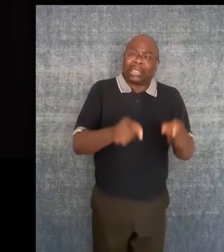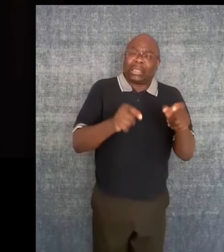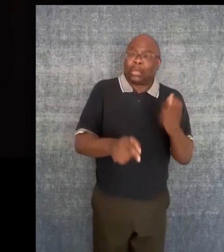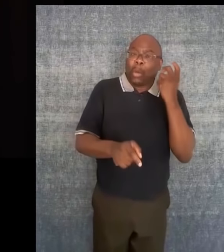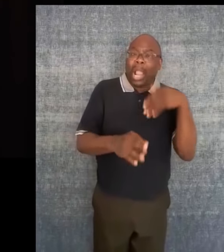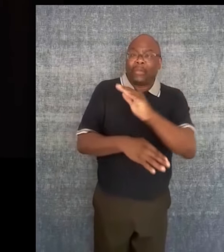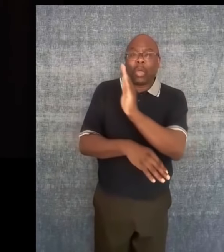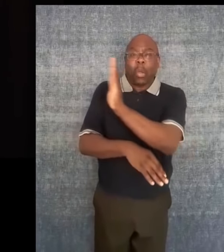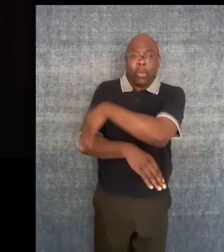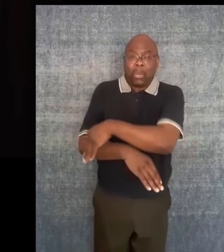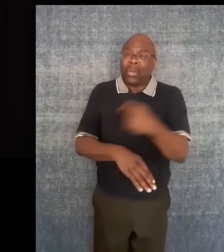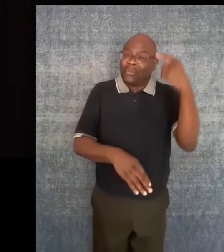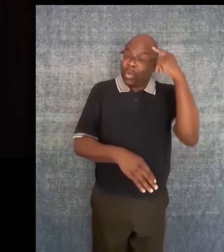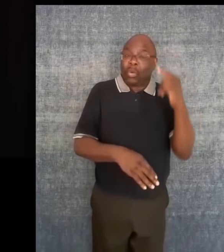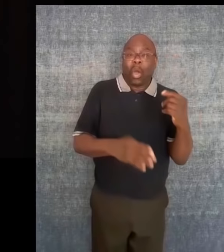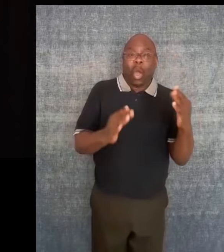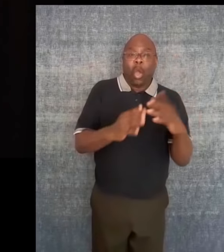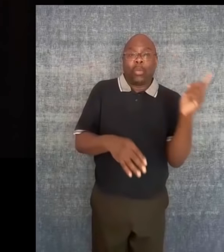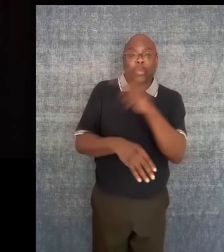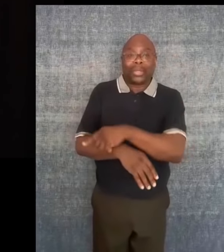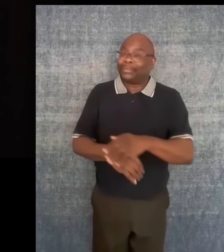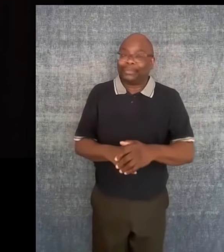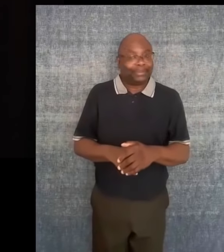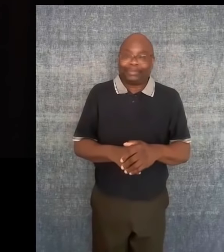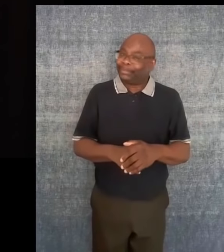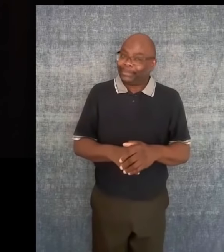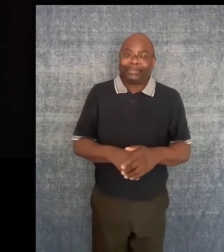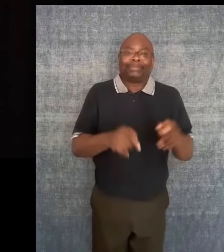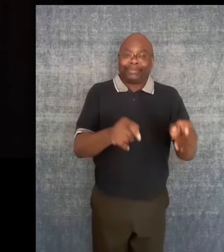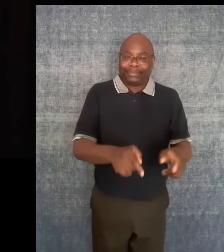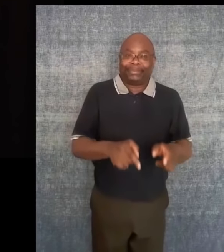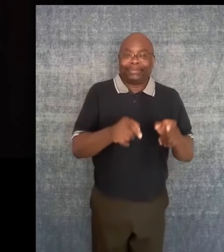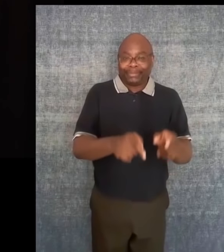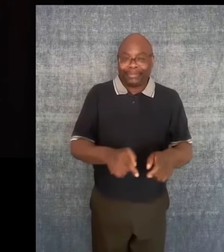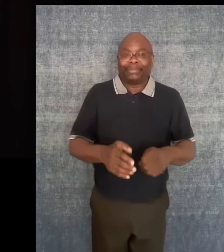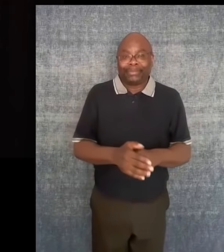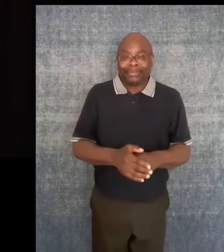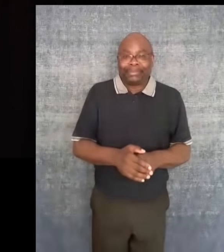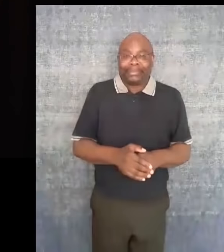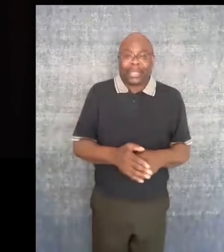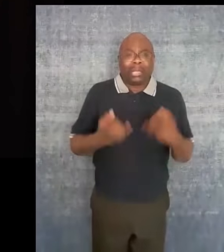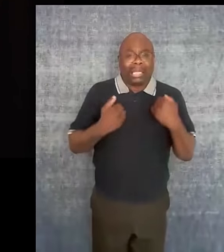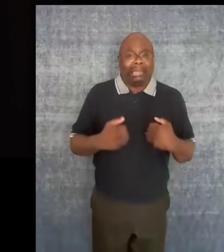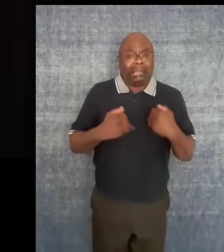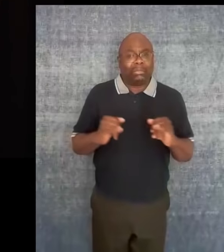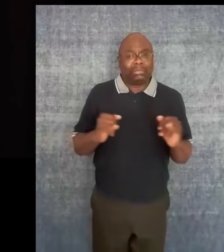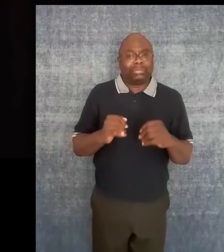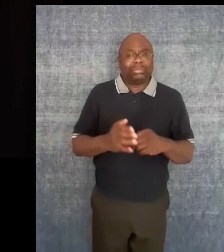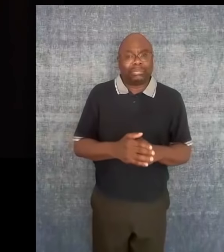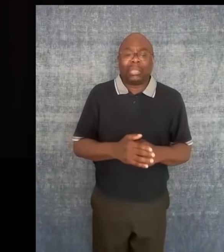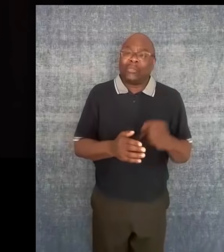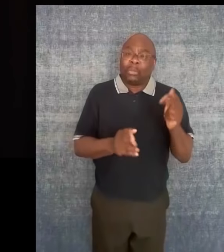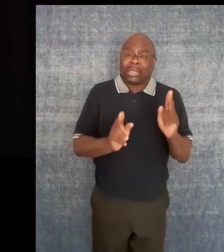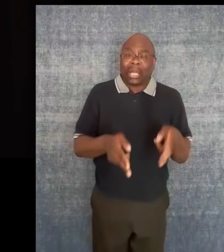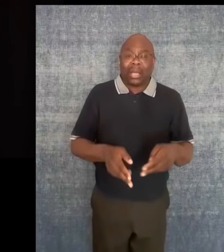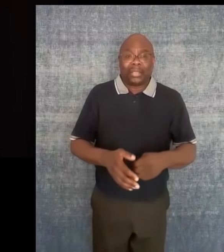even take his phone with him. He thought he'd be back quickly. But it turned into days, turned into weeks. And he was in a very, very serious condition to the